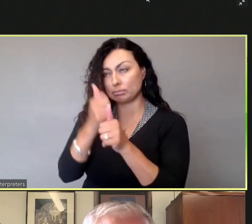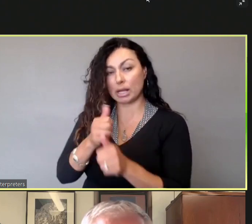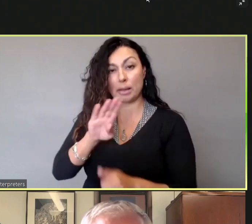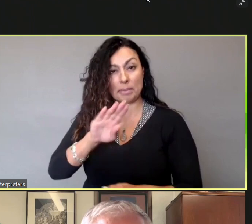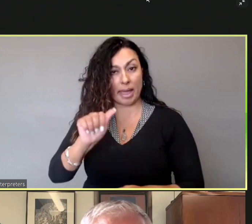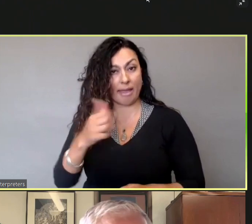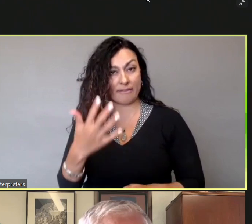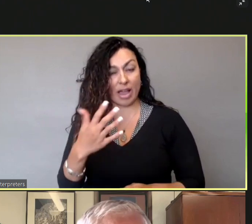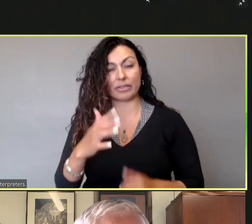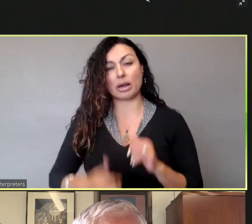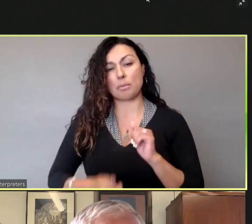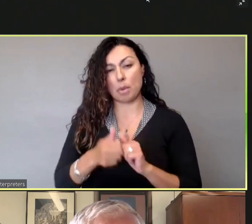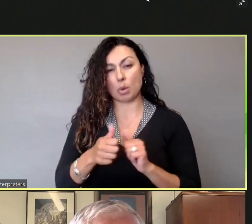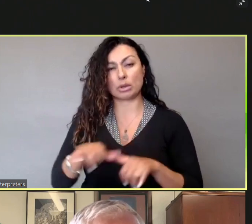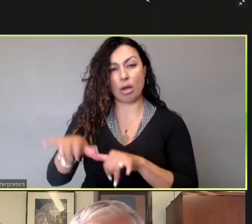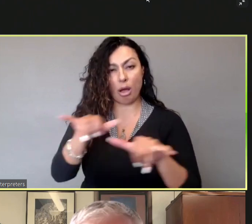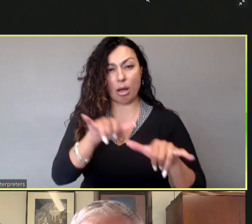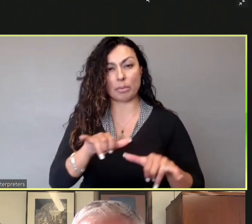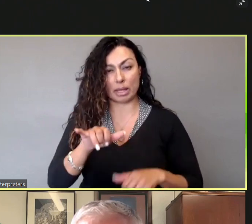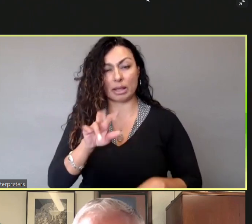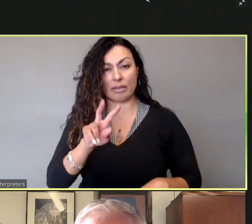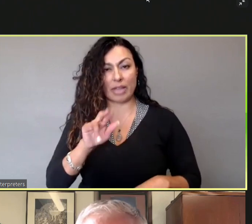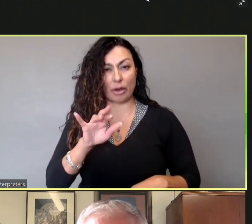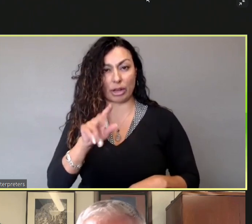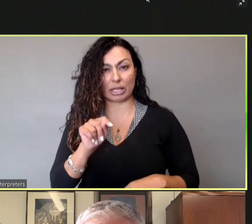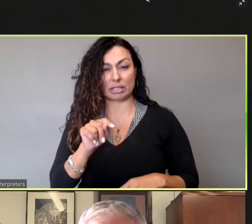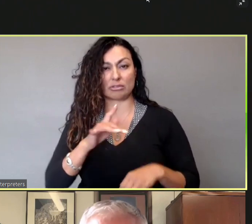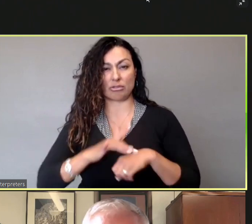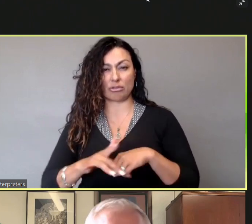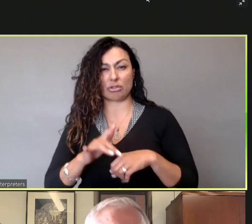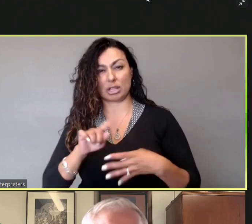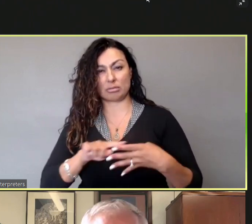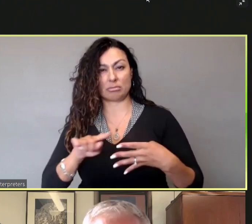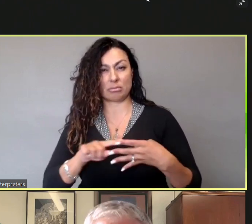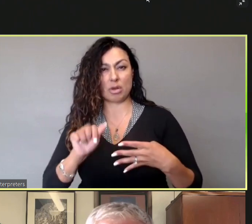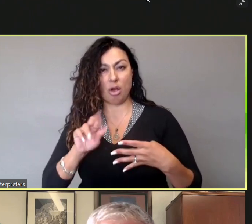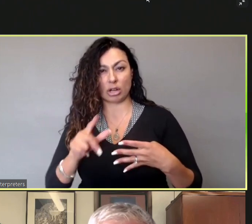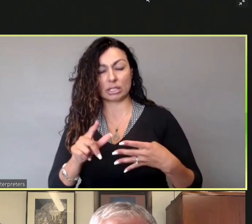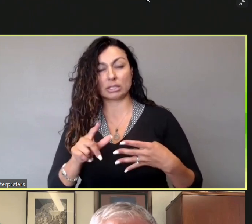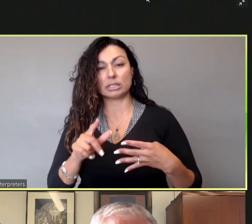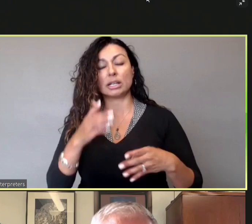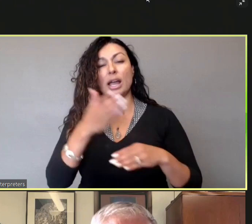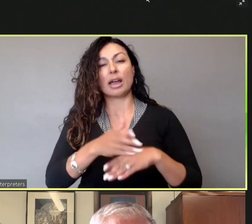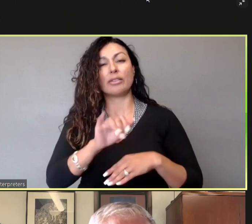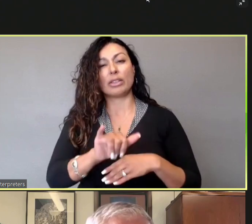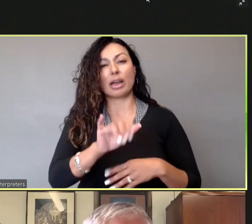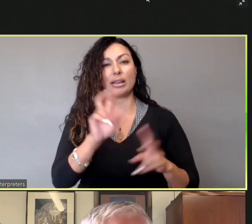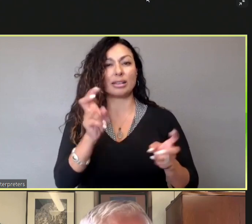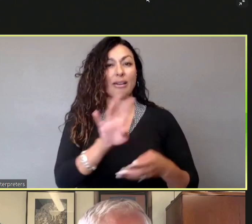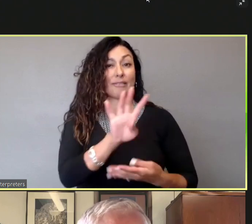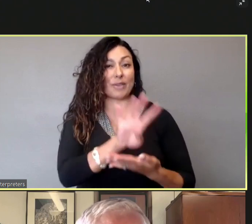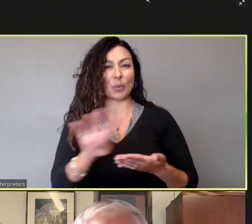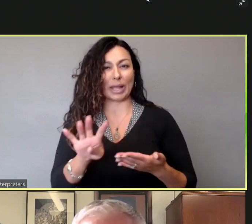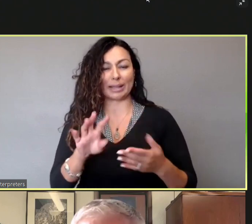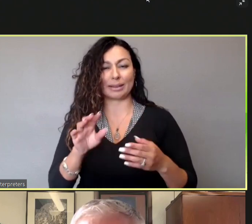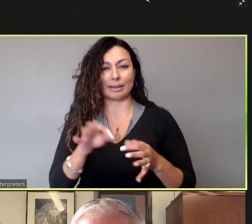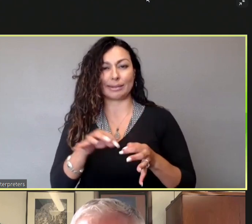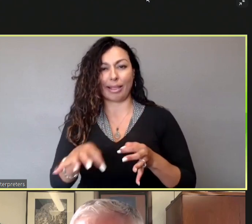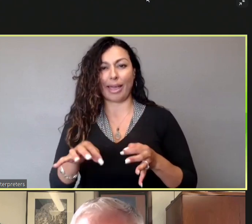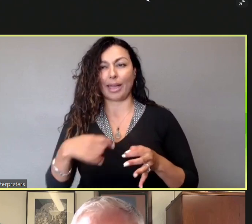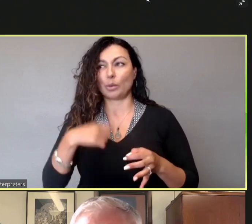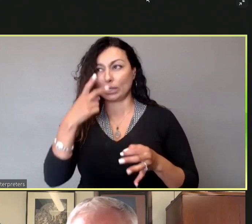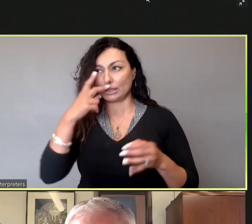the most common variant early in August, following that sort of 4-week delay that we